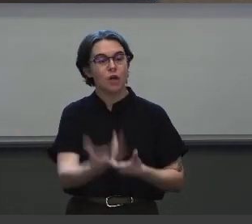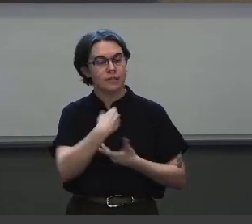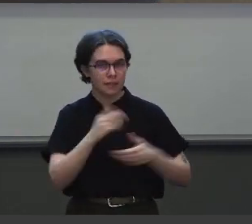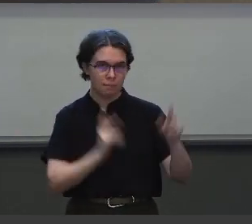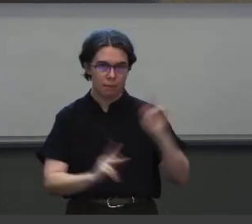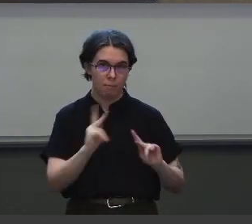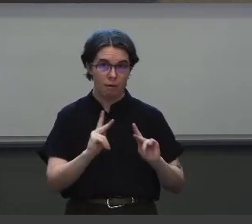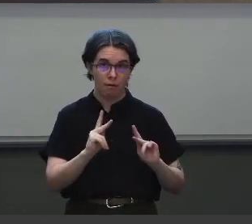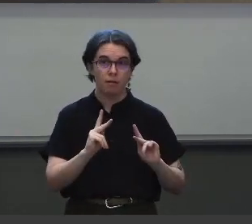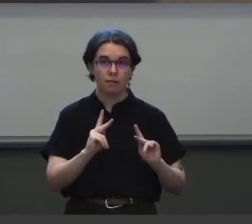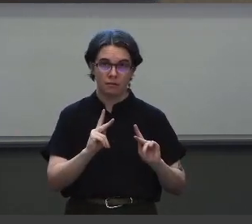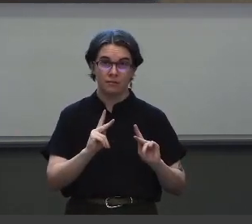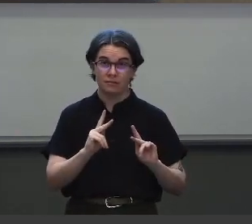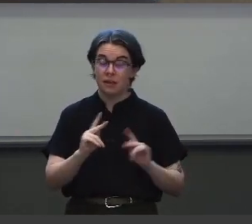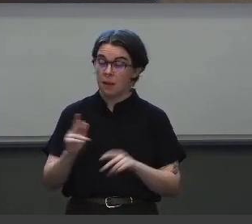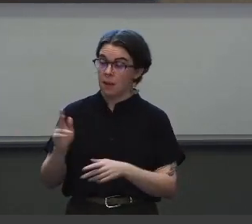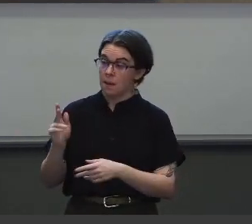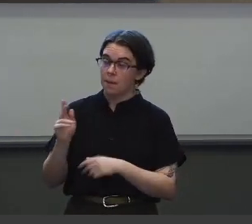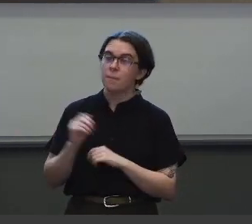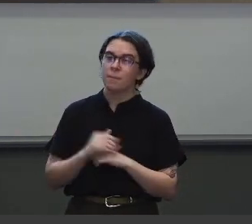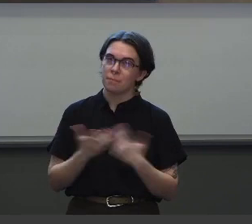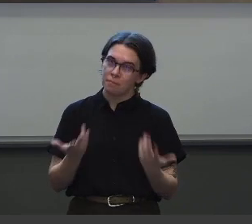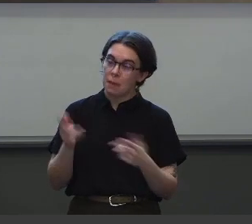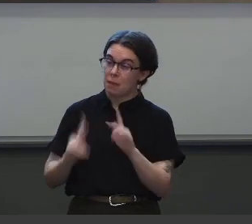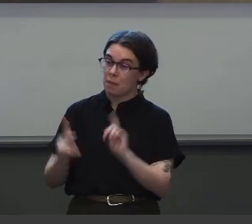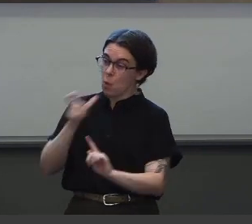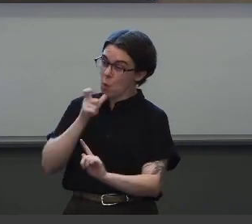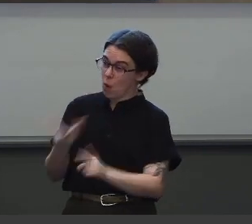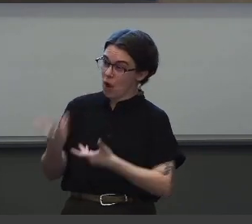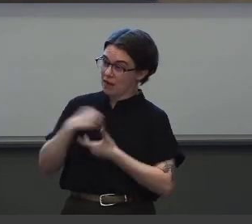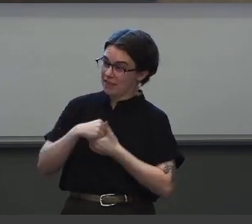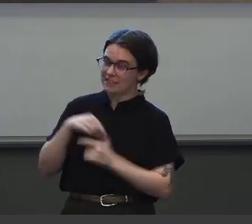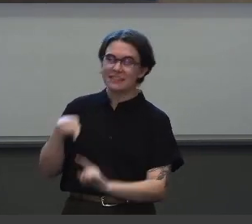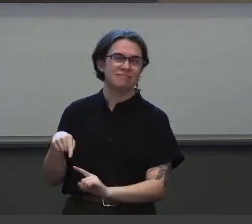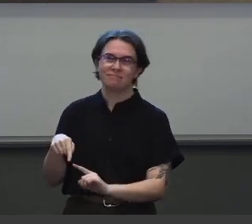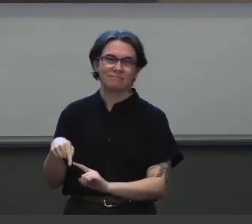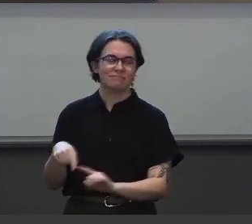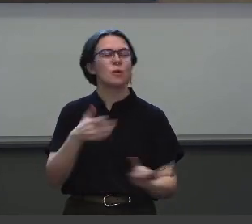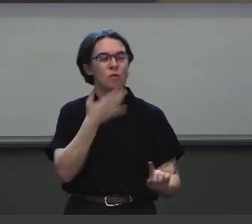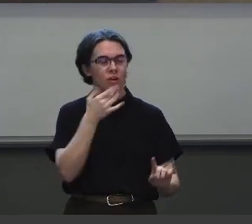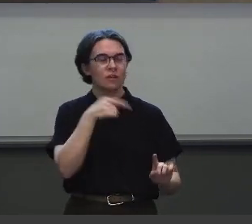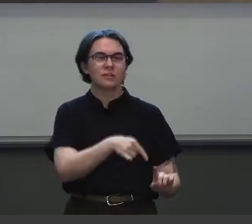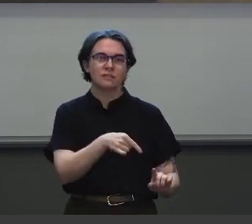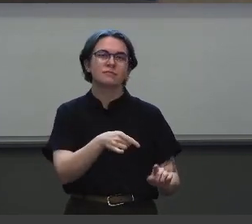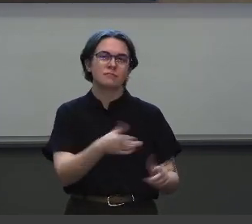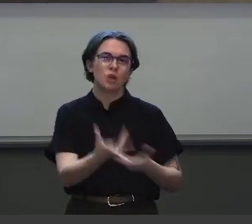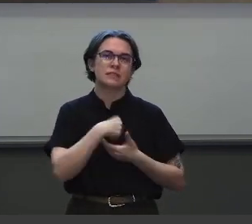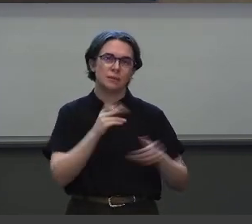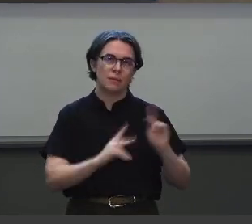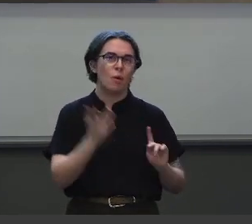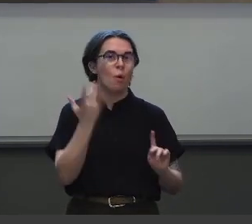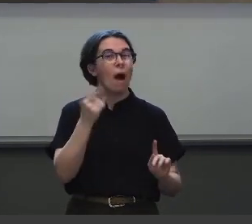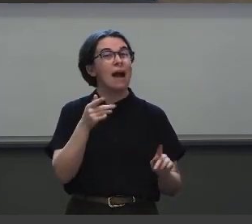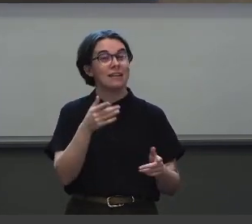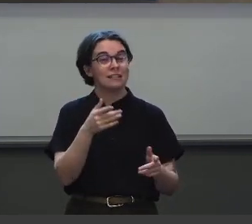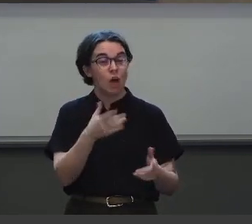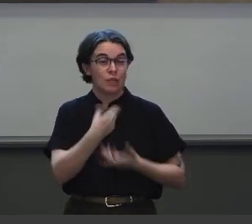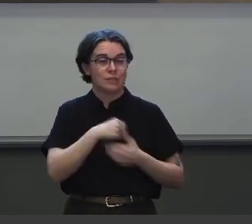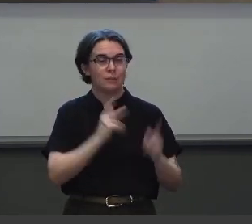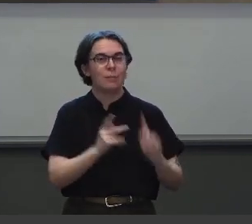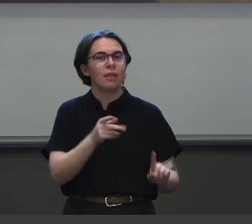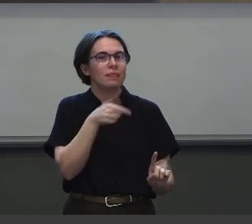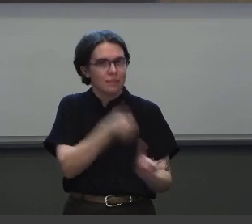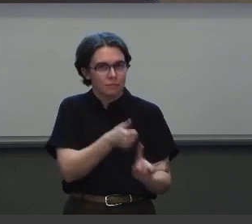is generally the expressed preference of these individuals. As I'm sure just about everyone in this room is aware